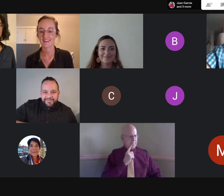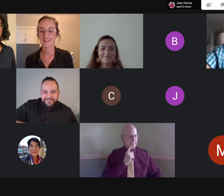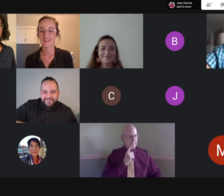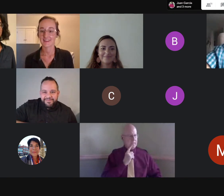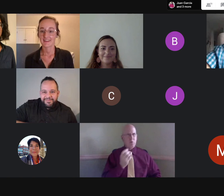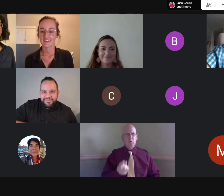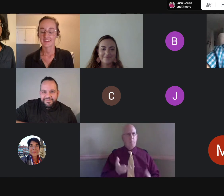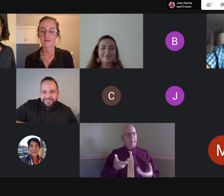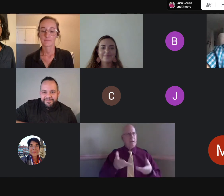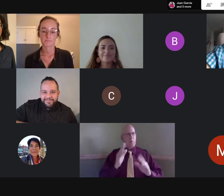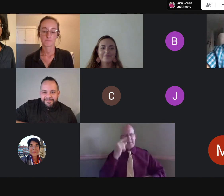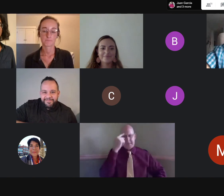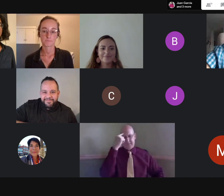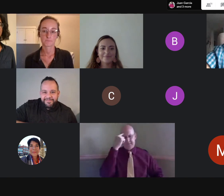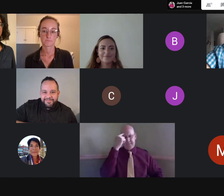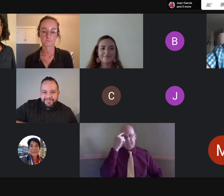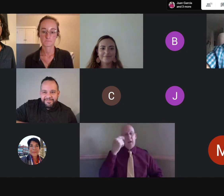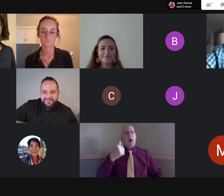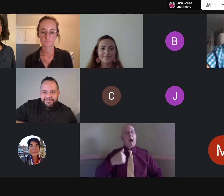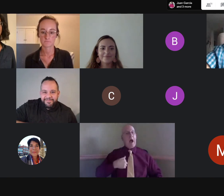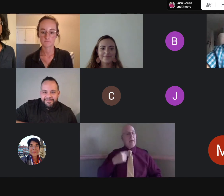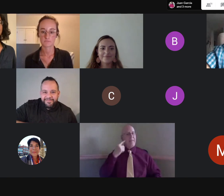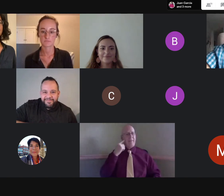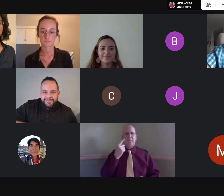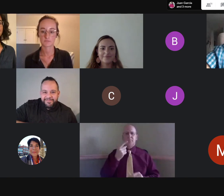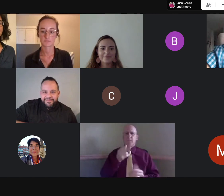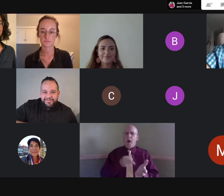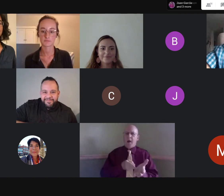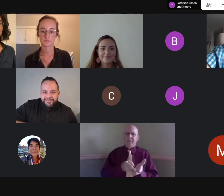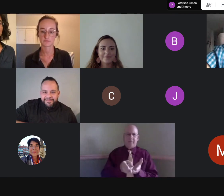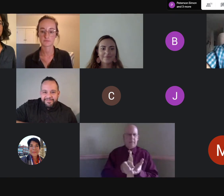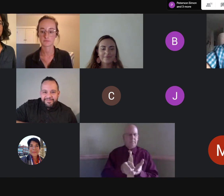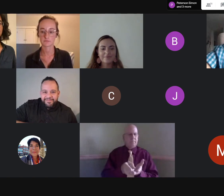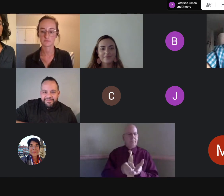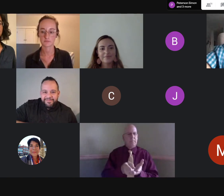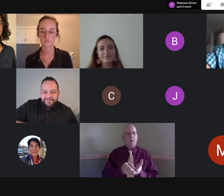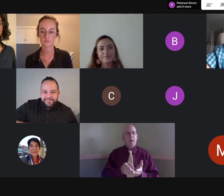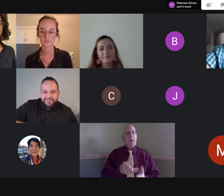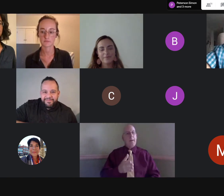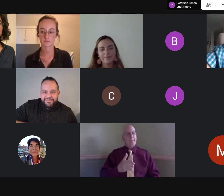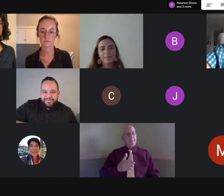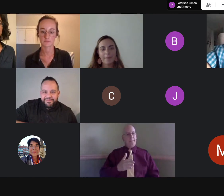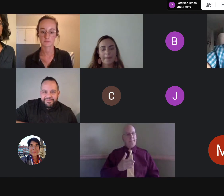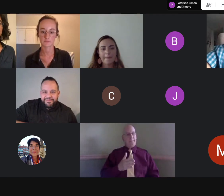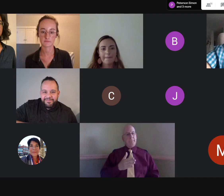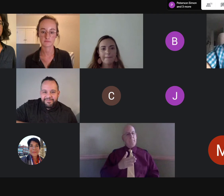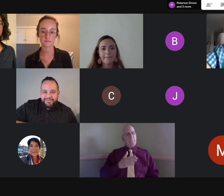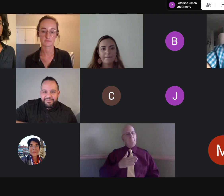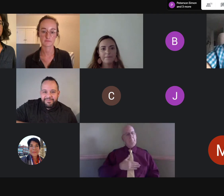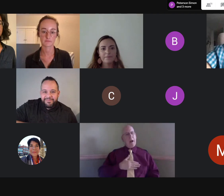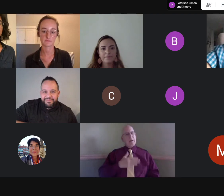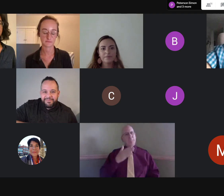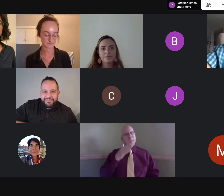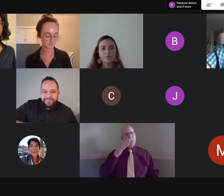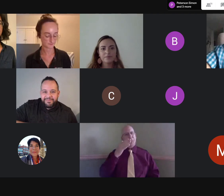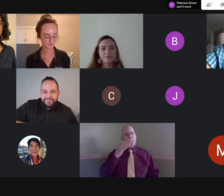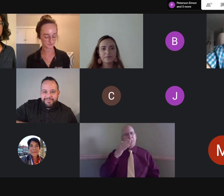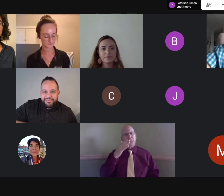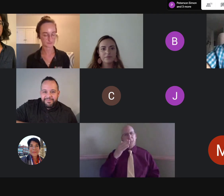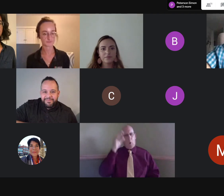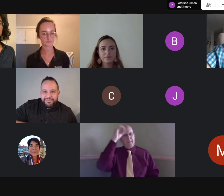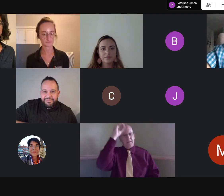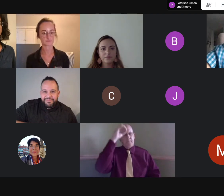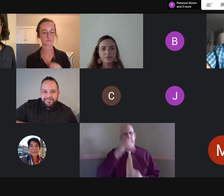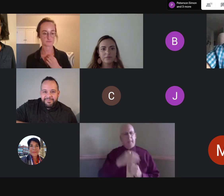so many ways. I think just honestly, my mentality with this kind of stuff is start where you